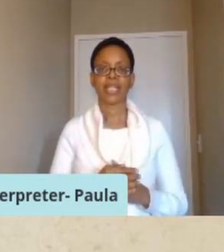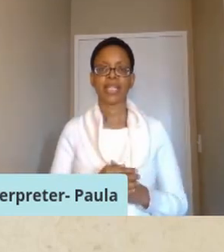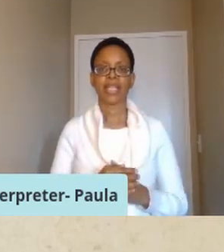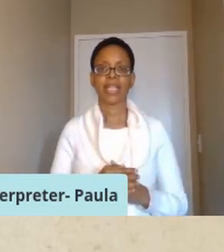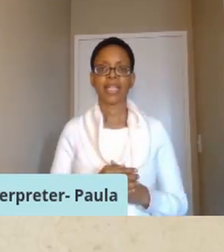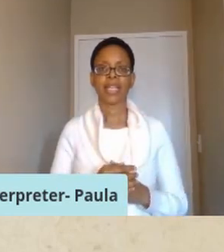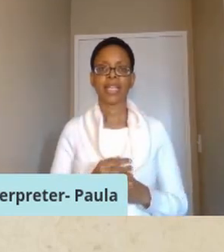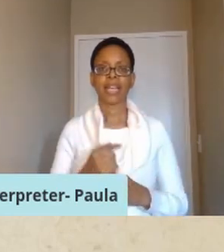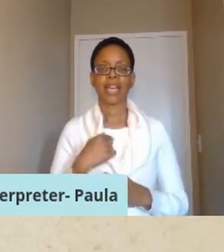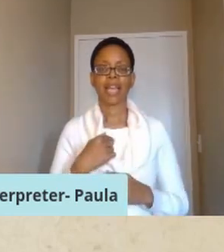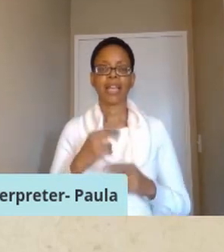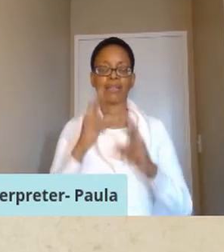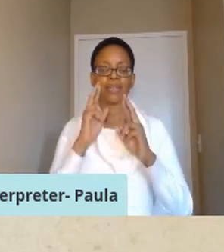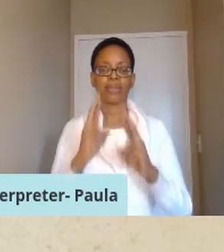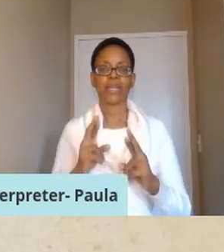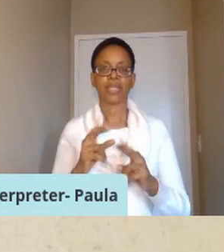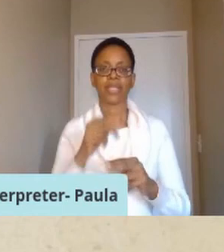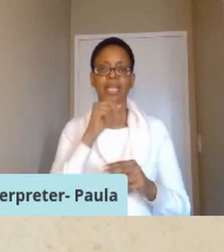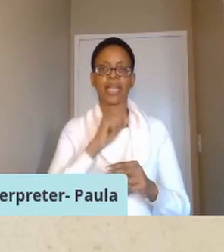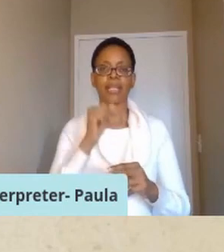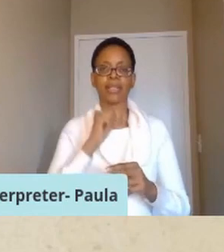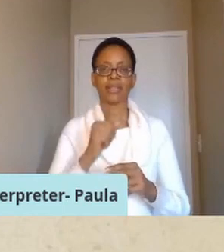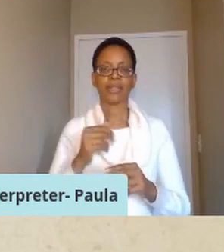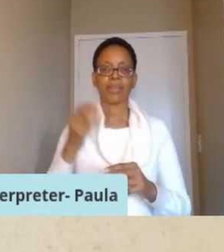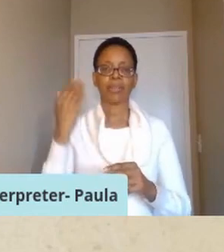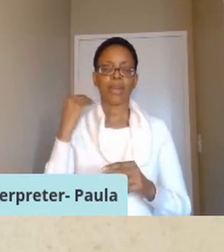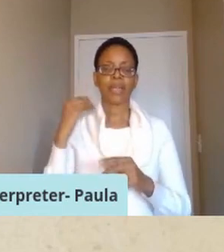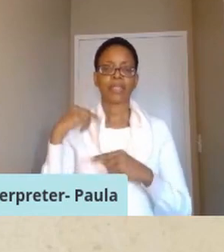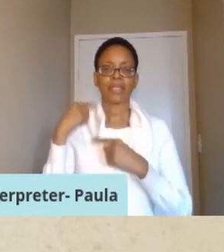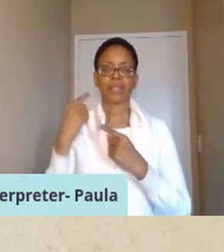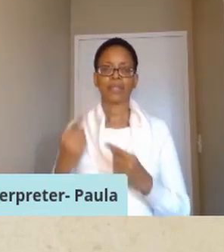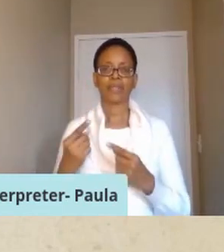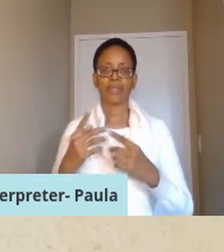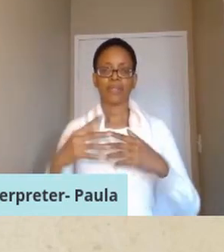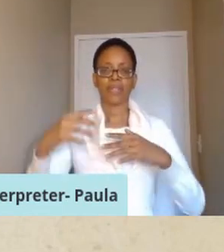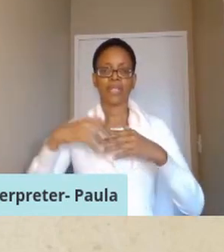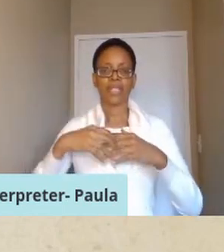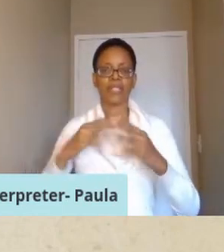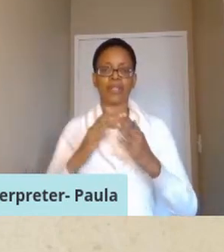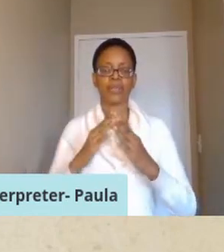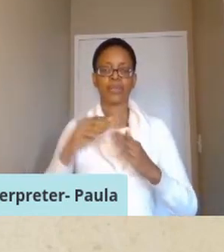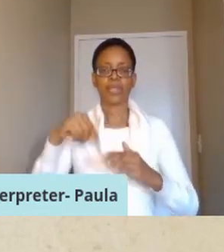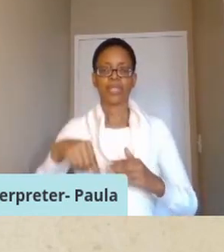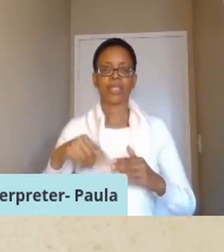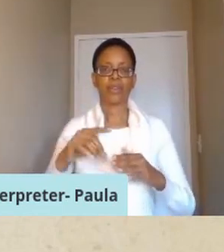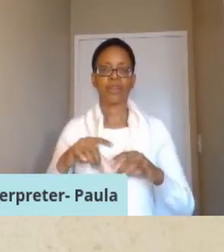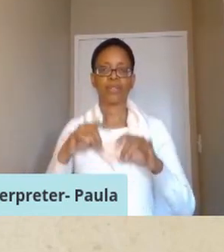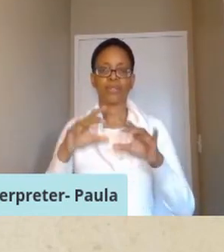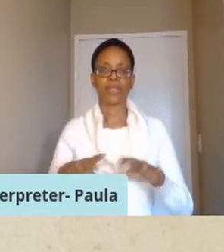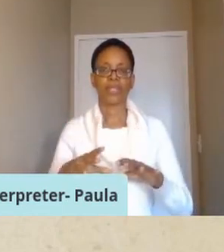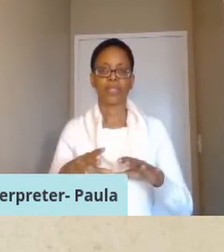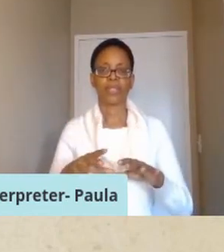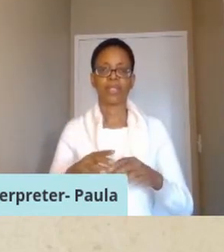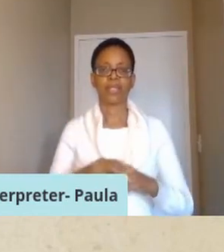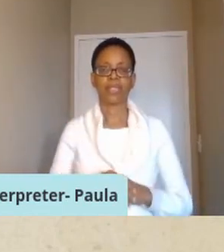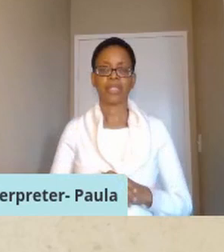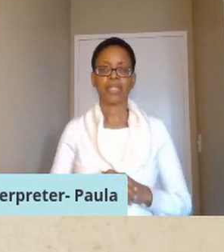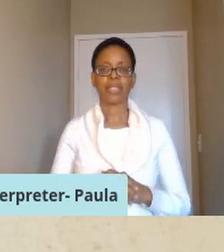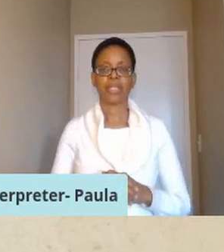and present elders of the indigenous community in Australia. So in my